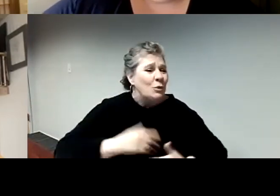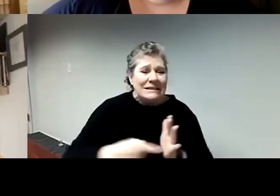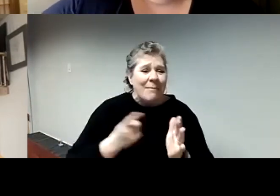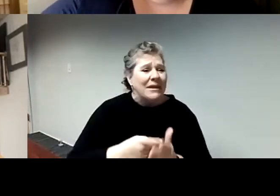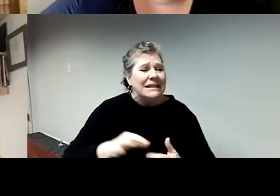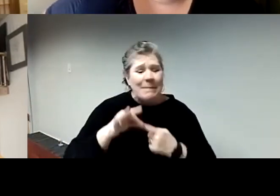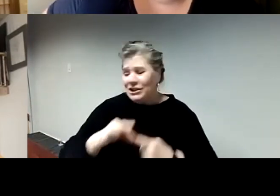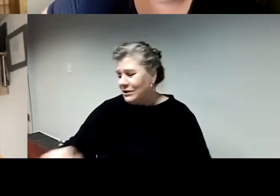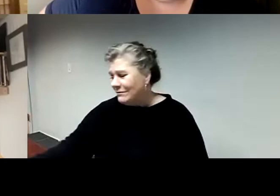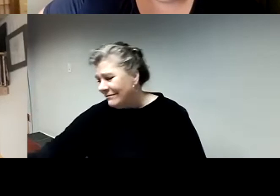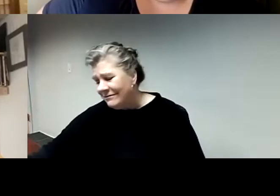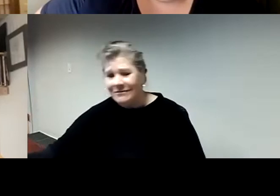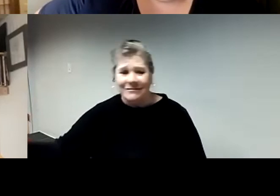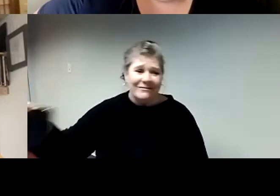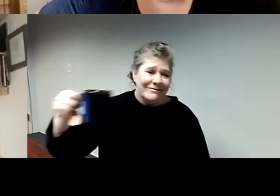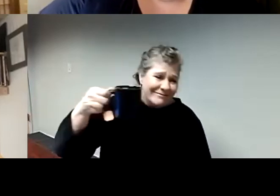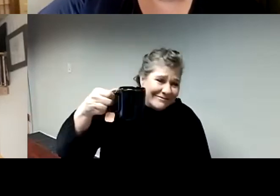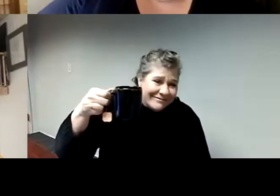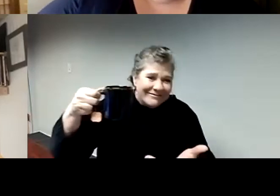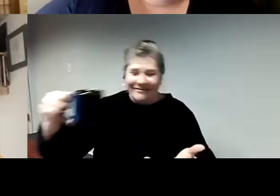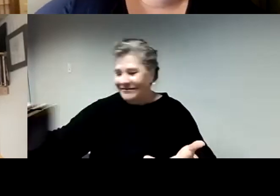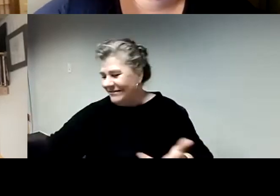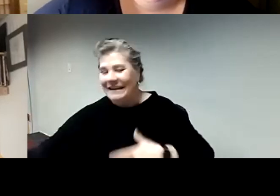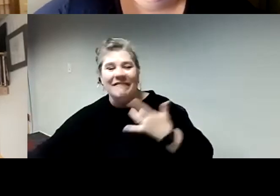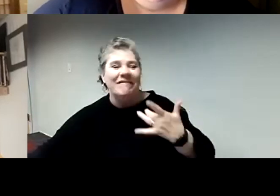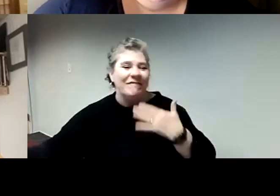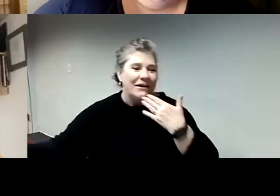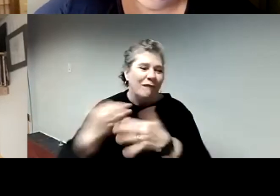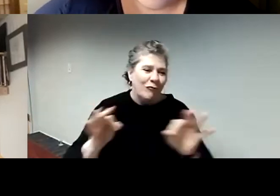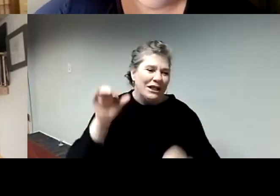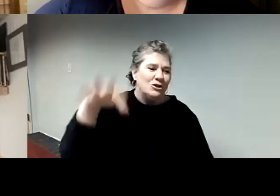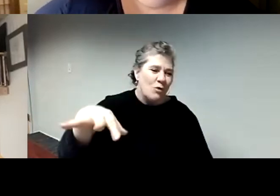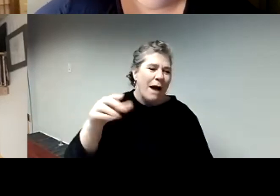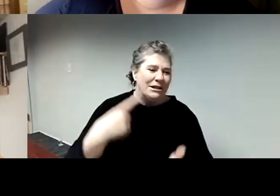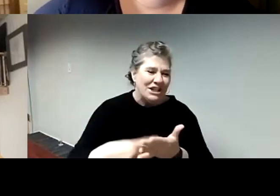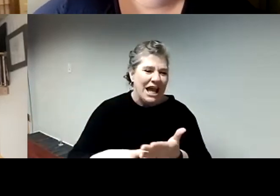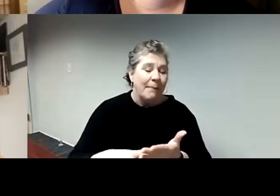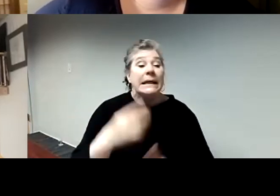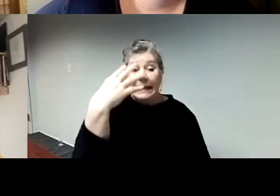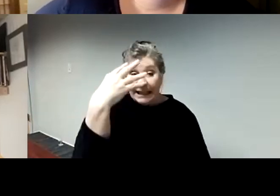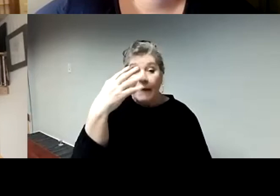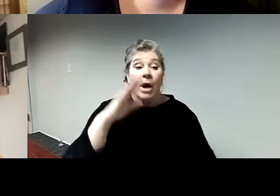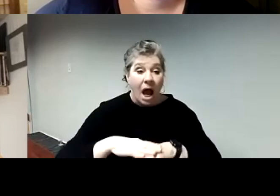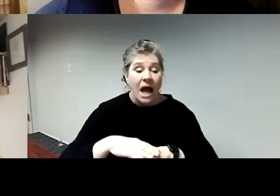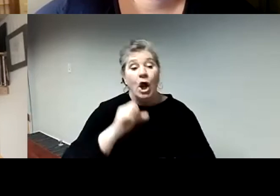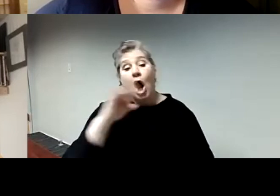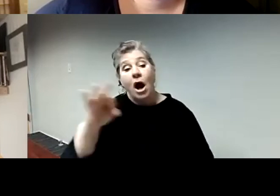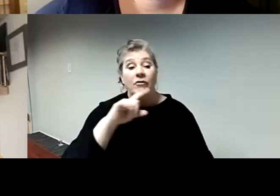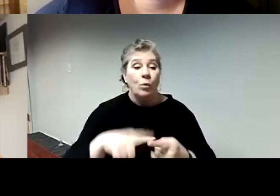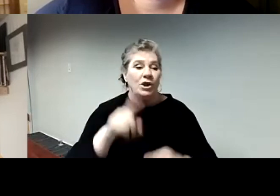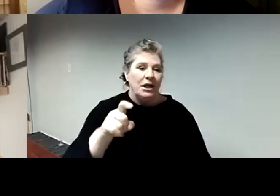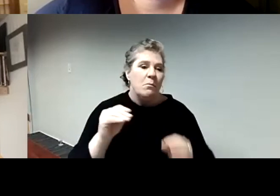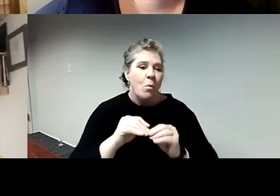anything local, you know, feel free to drop that in the chat as well. Keep your camera on when you can, turn it off when you need